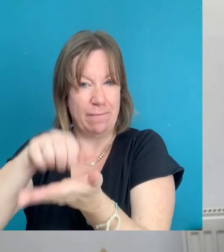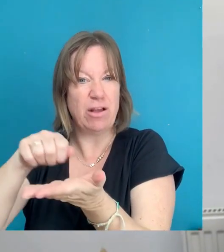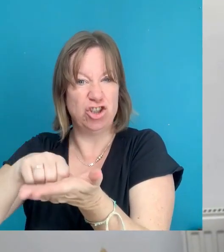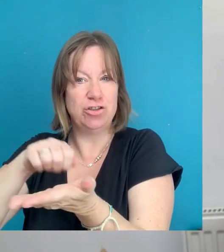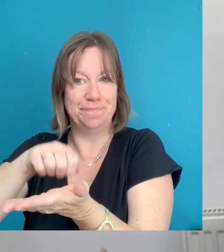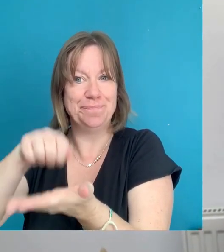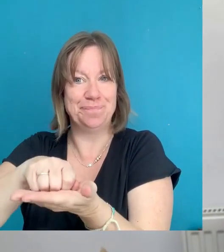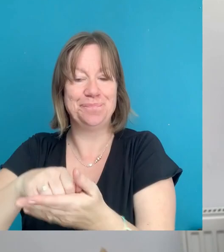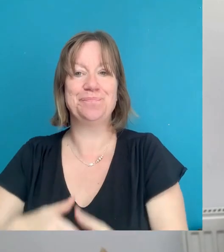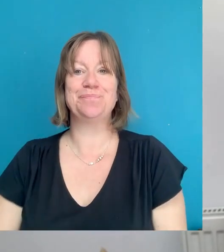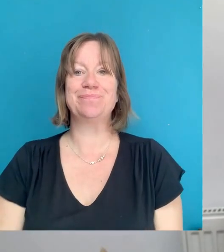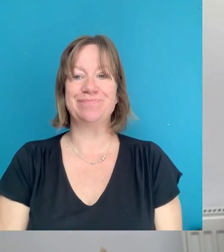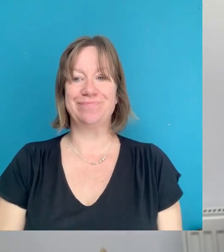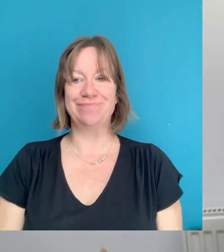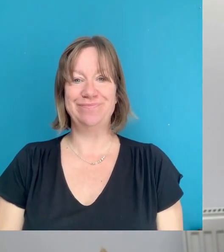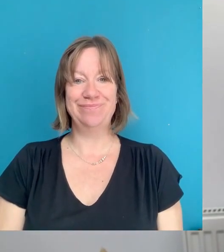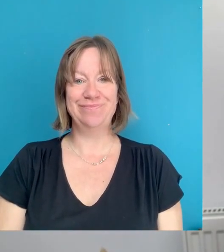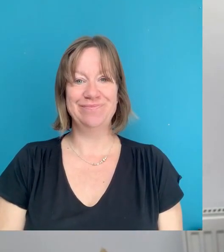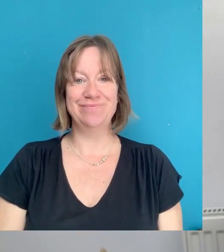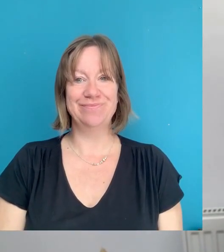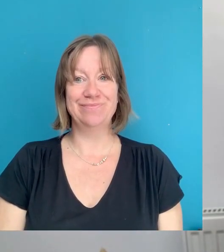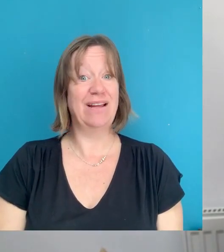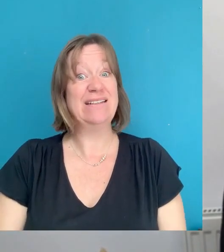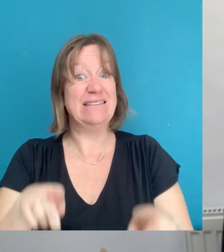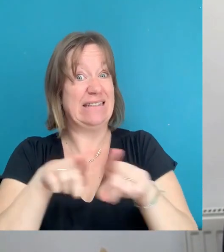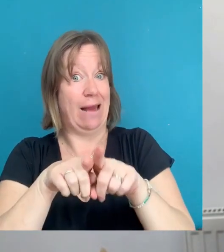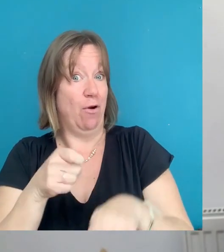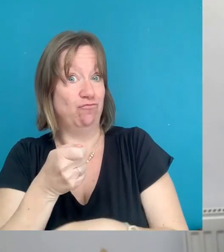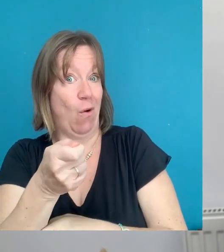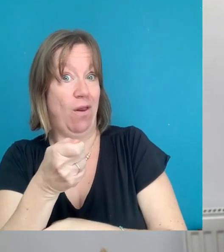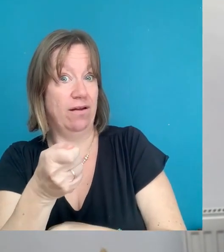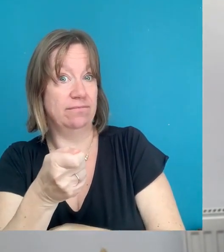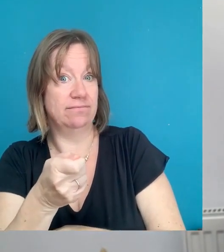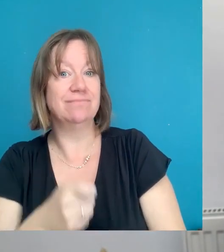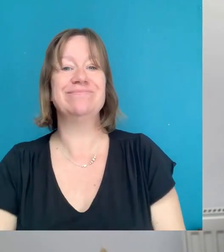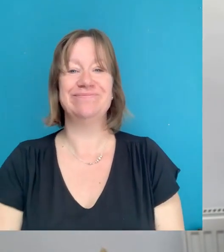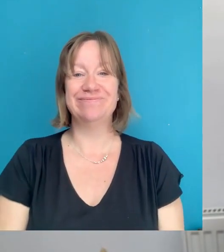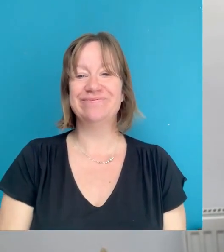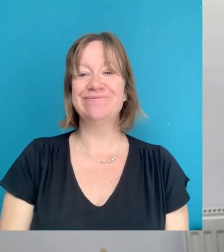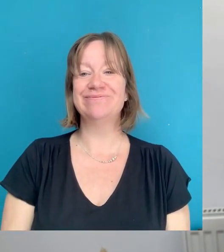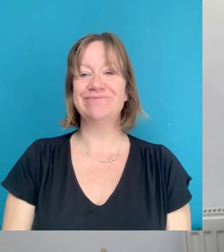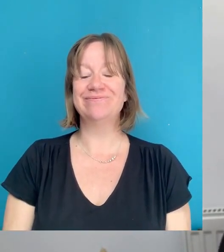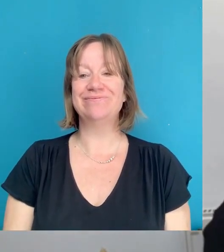cover your printing plate, just as I did with the roller.